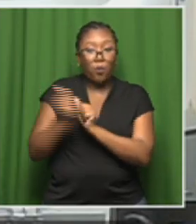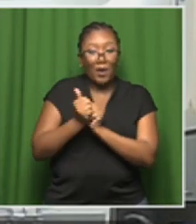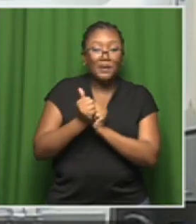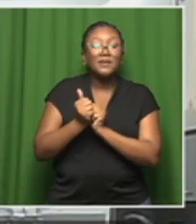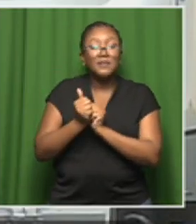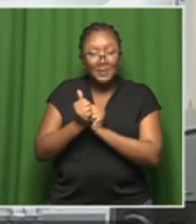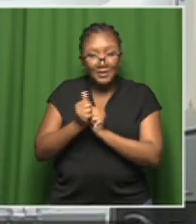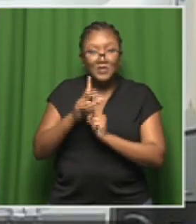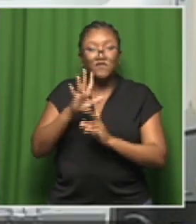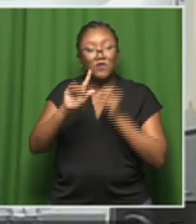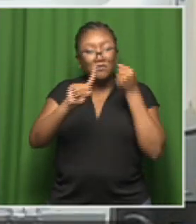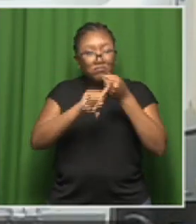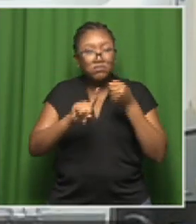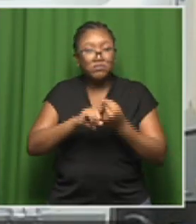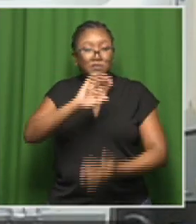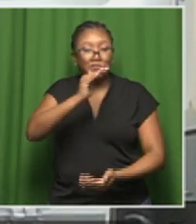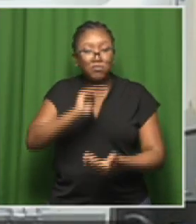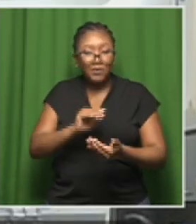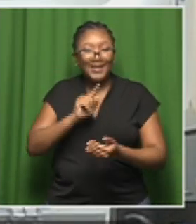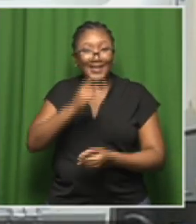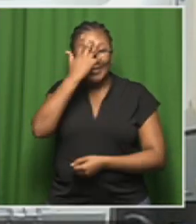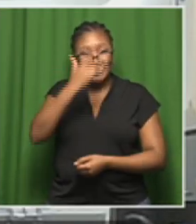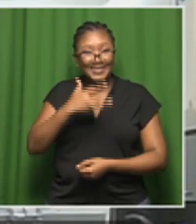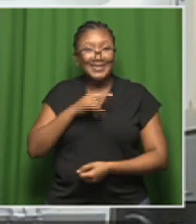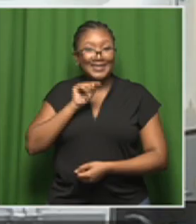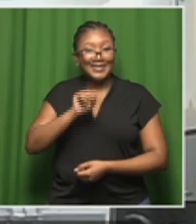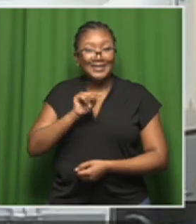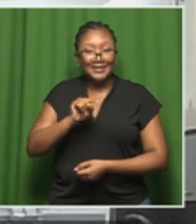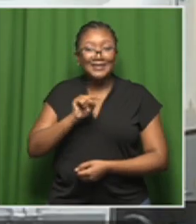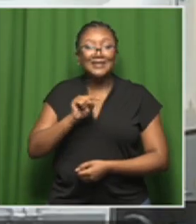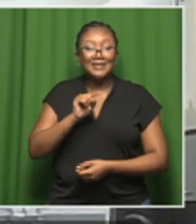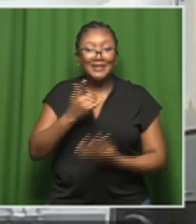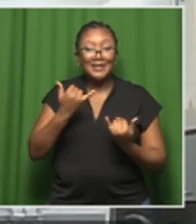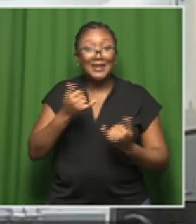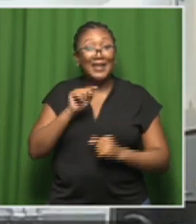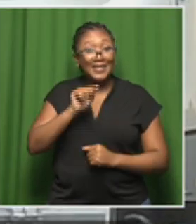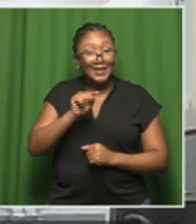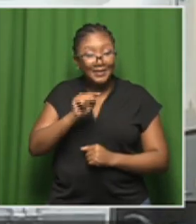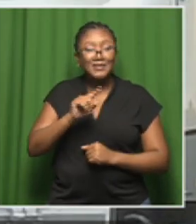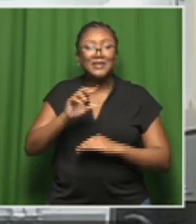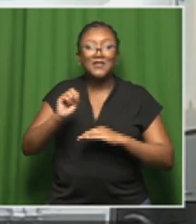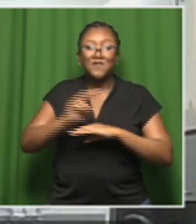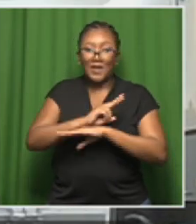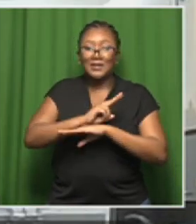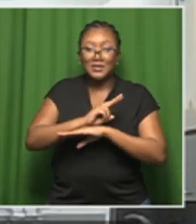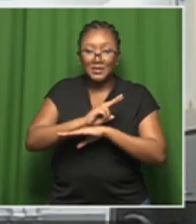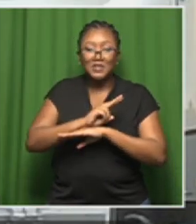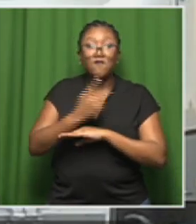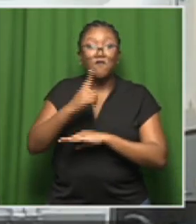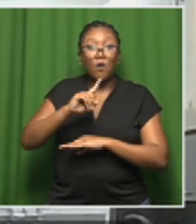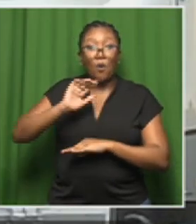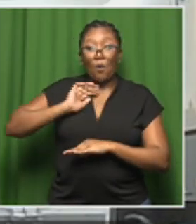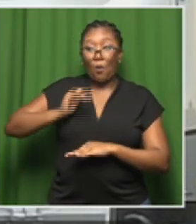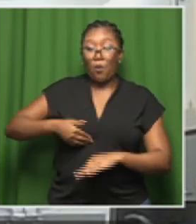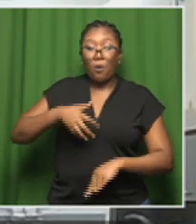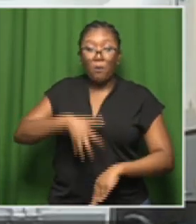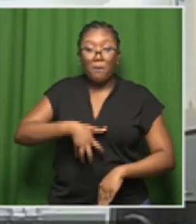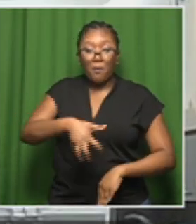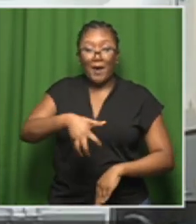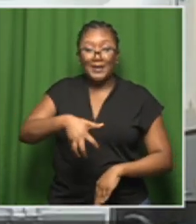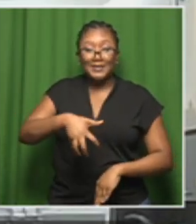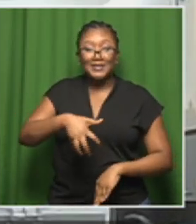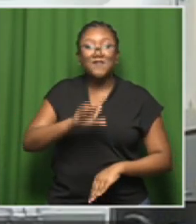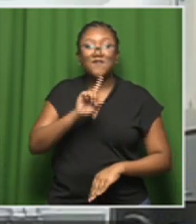to eradicate measles, is that rubella infection in a pregnant woman who's in her first trimester